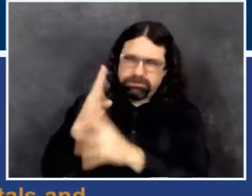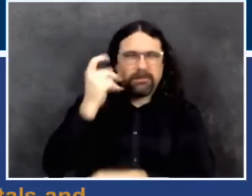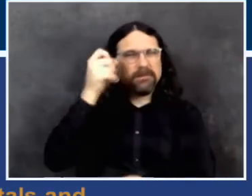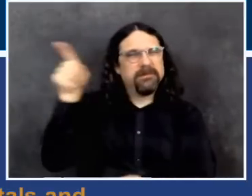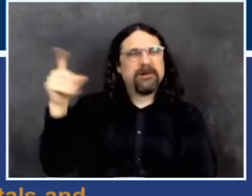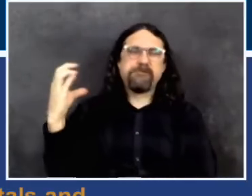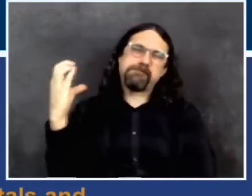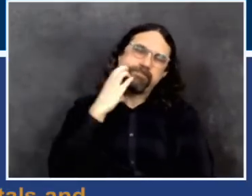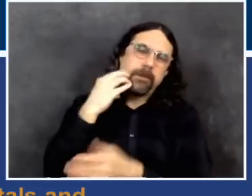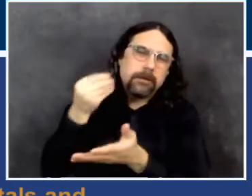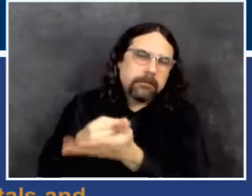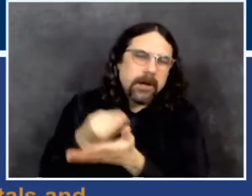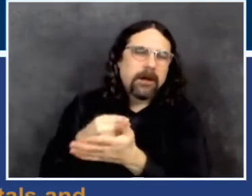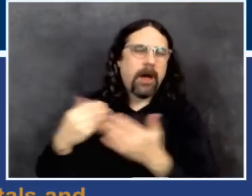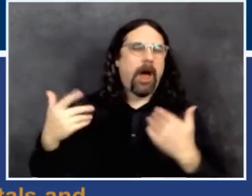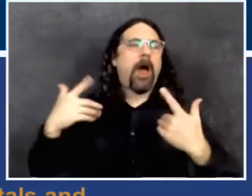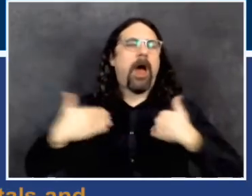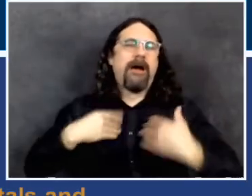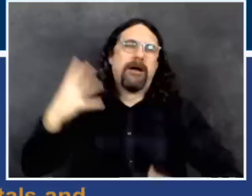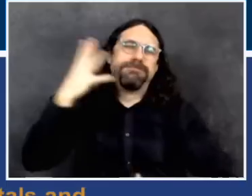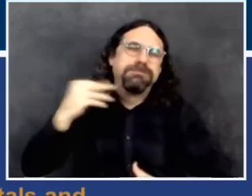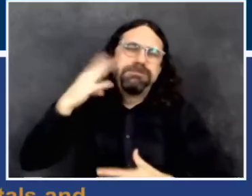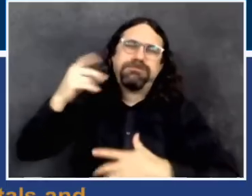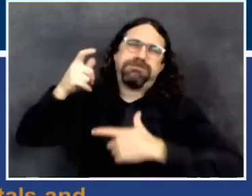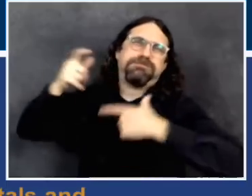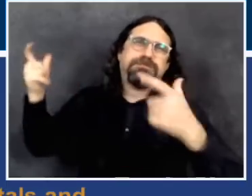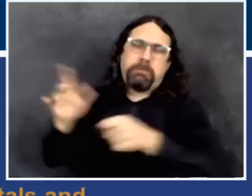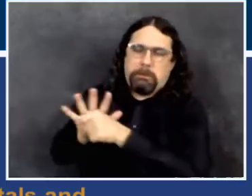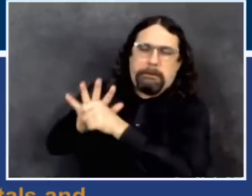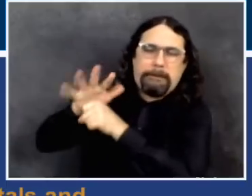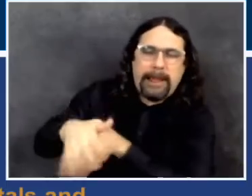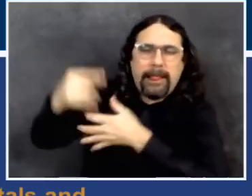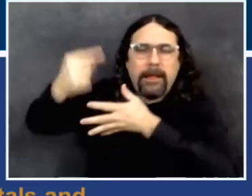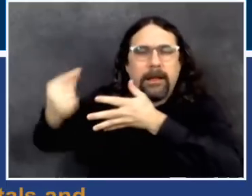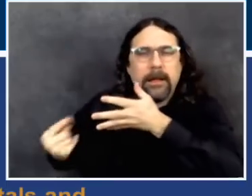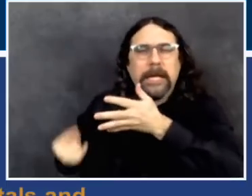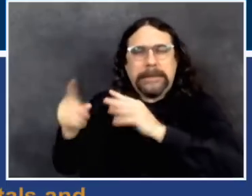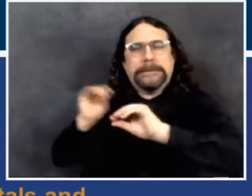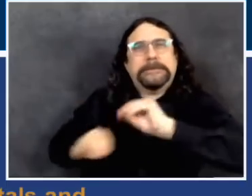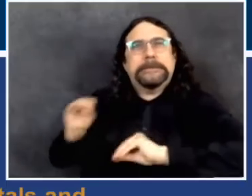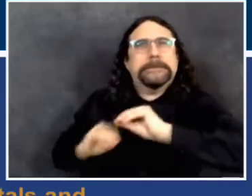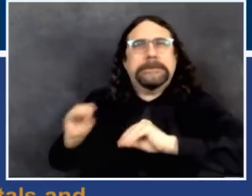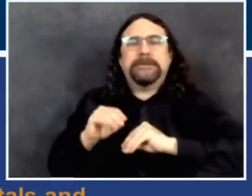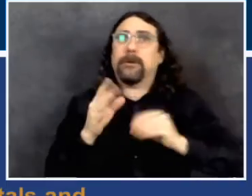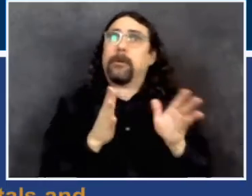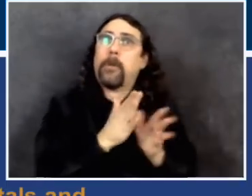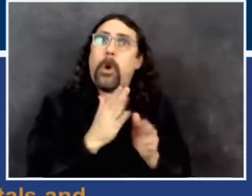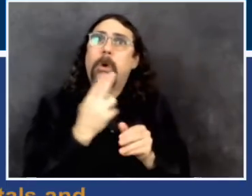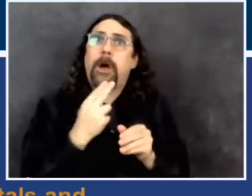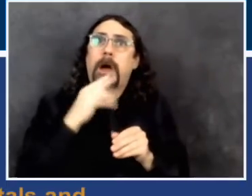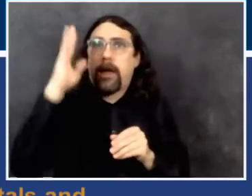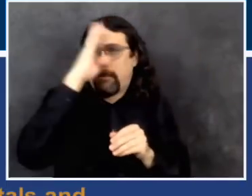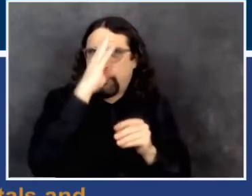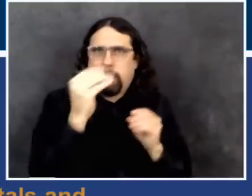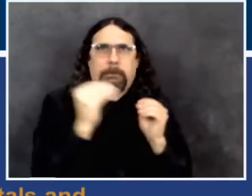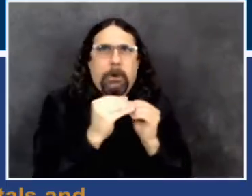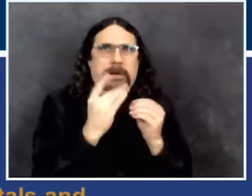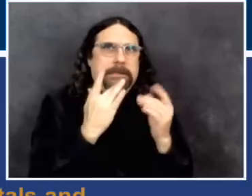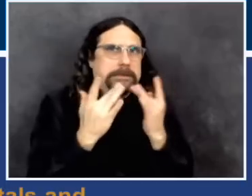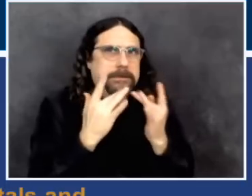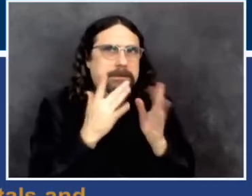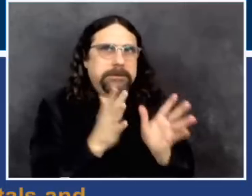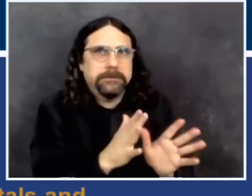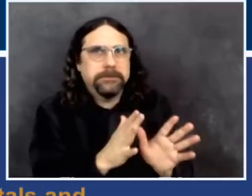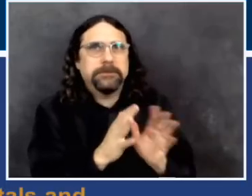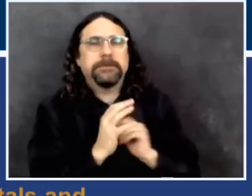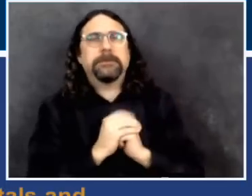additional medical personnel to 11 of the independent hospitals that need it most. And we're taking volunteers